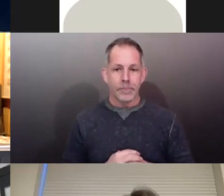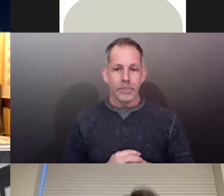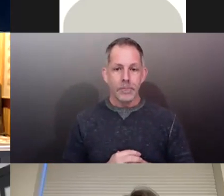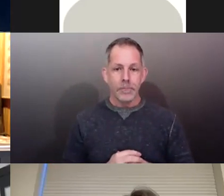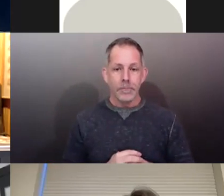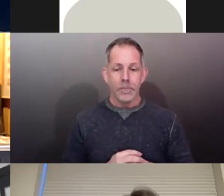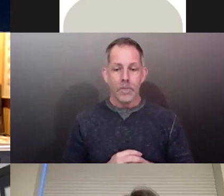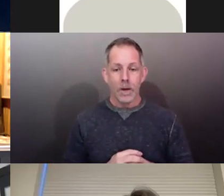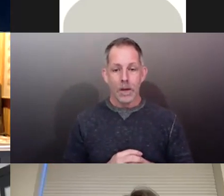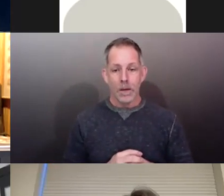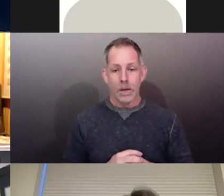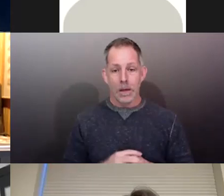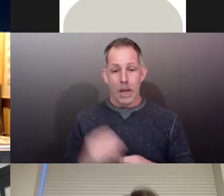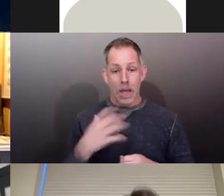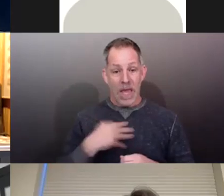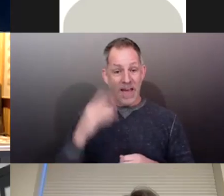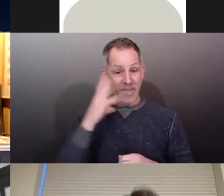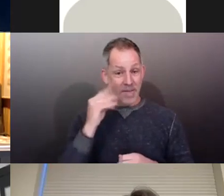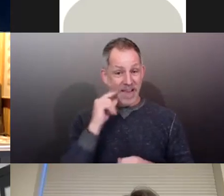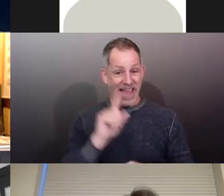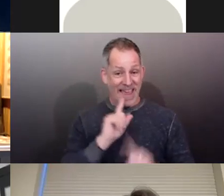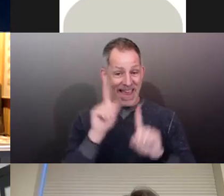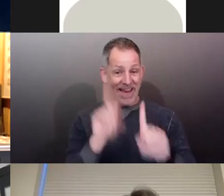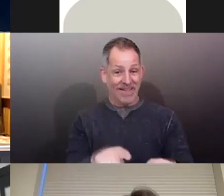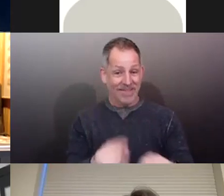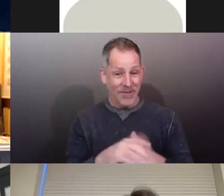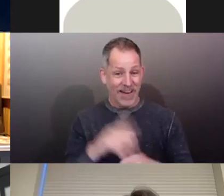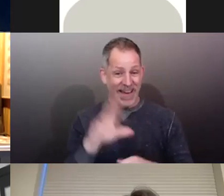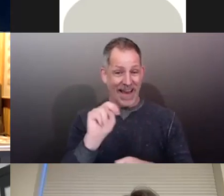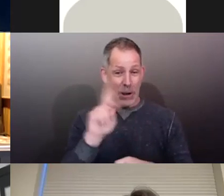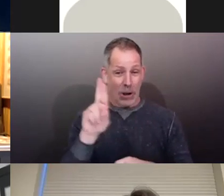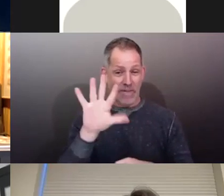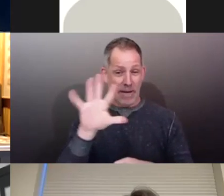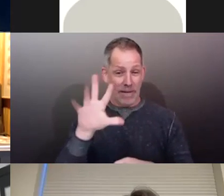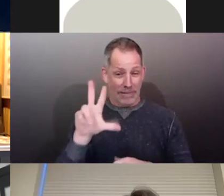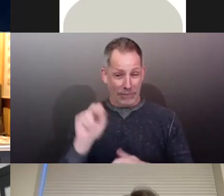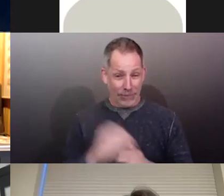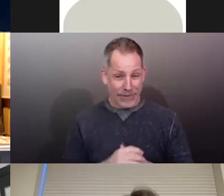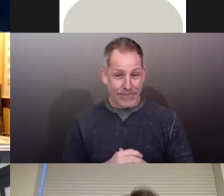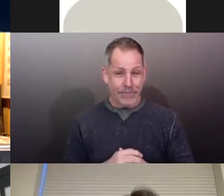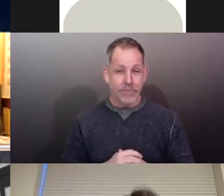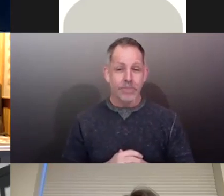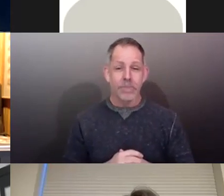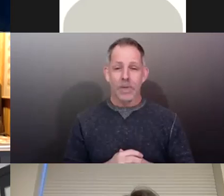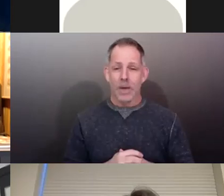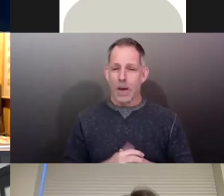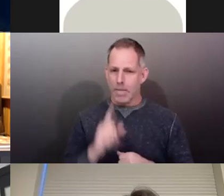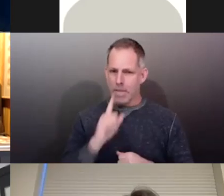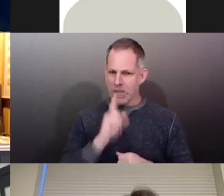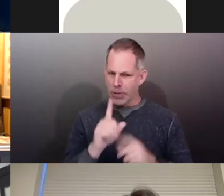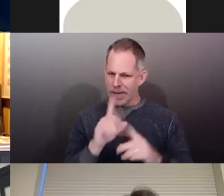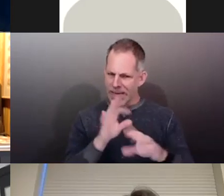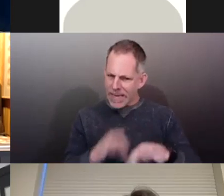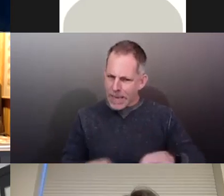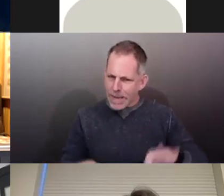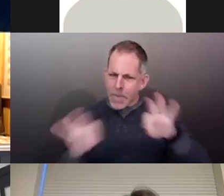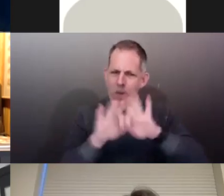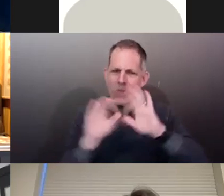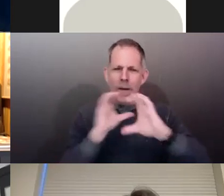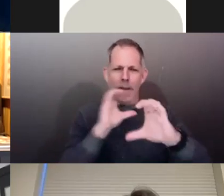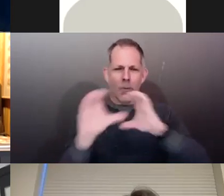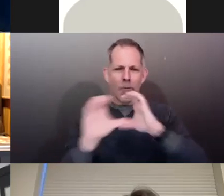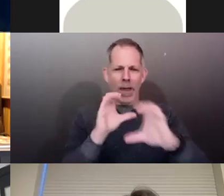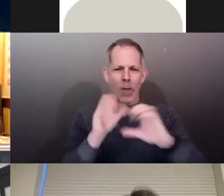one of the things that would be critical was to maintain open and honest communications with other elected leaders from across the region. I spent a great deal of